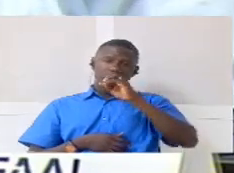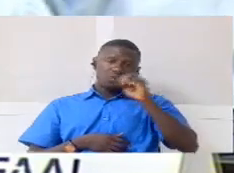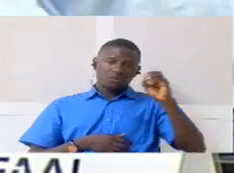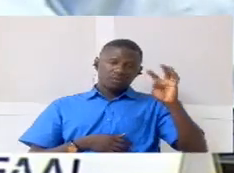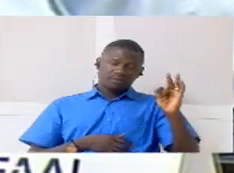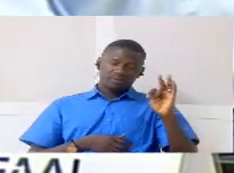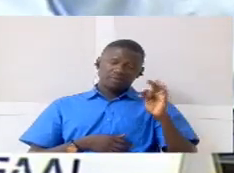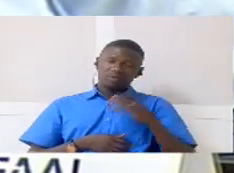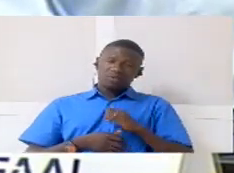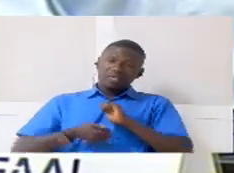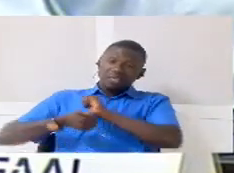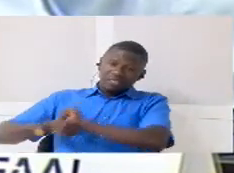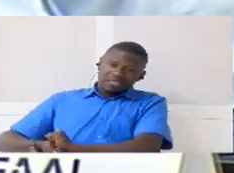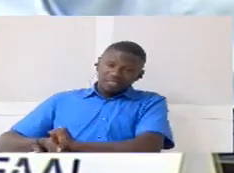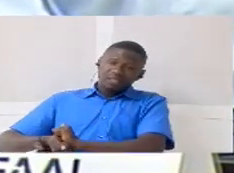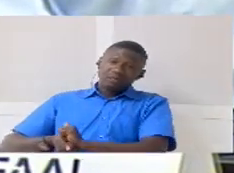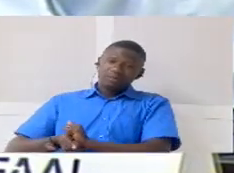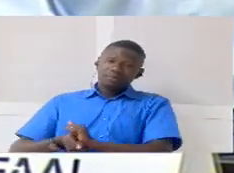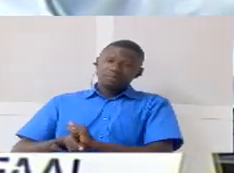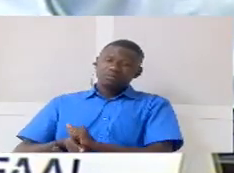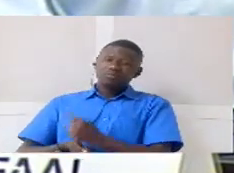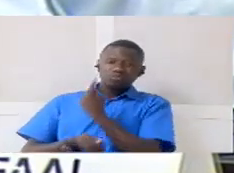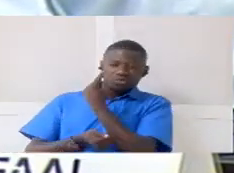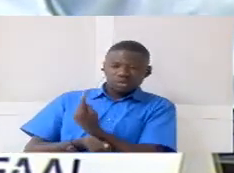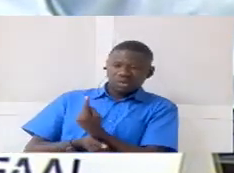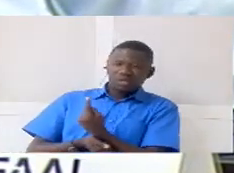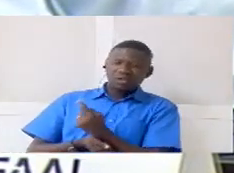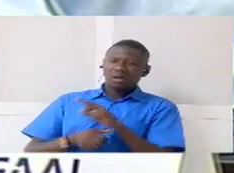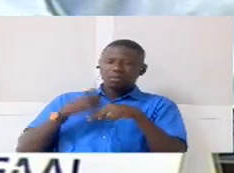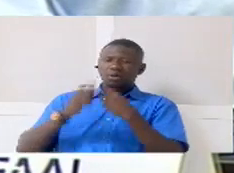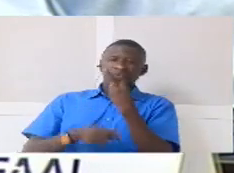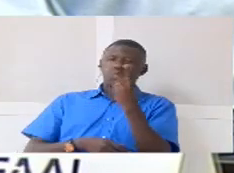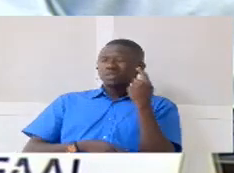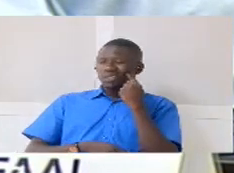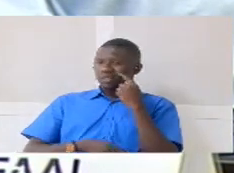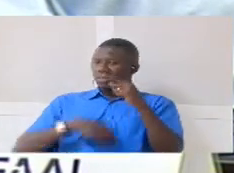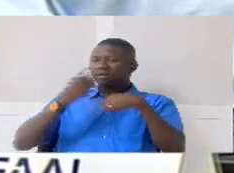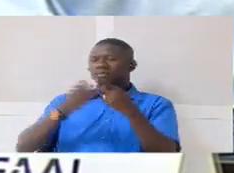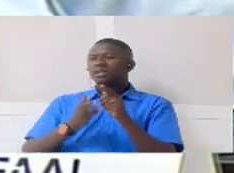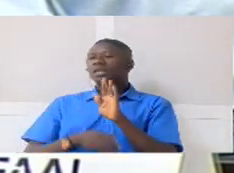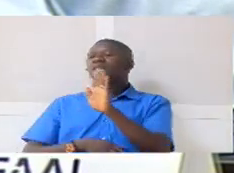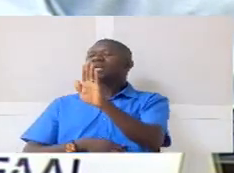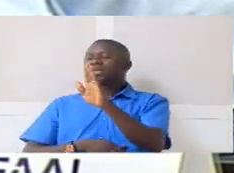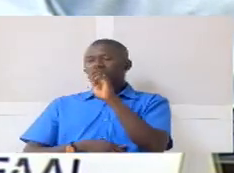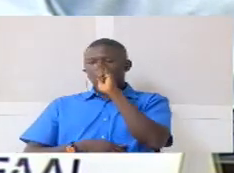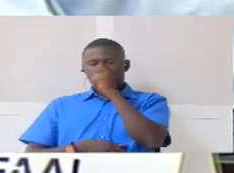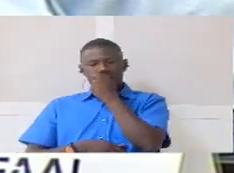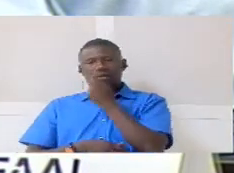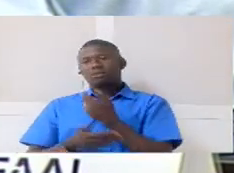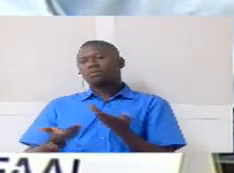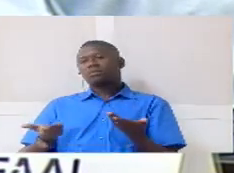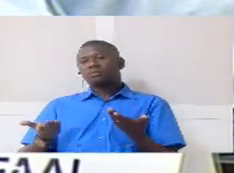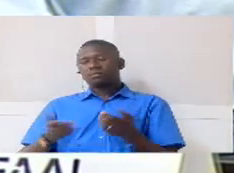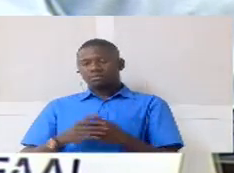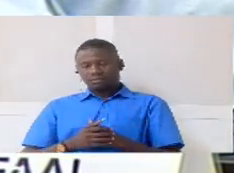ko, wolem kuti me yalonko aketa Ibrahima Diouf la quality. Kato nyin kibaru findita ko, prison officer